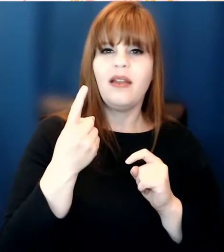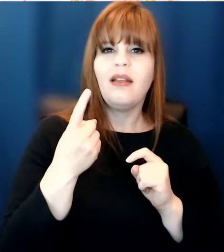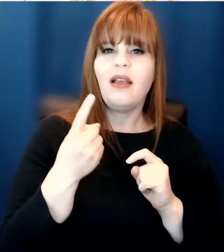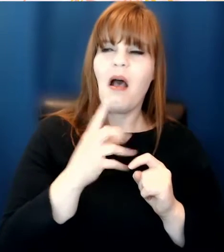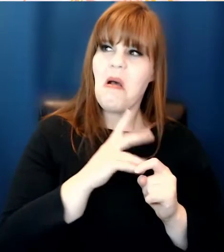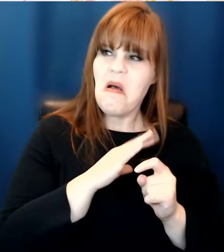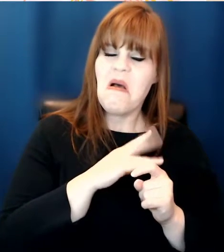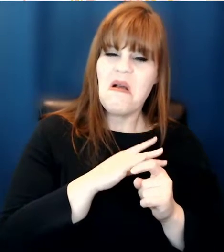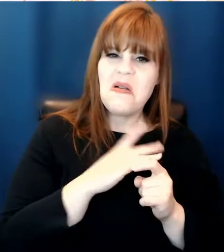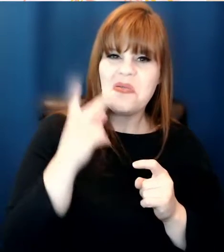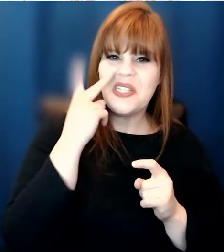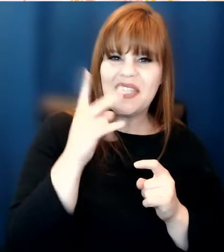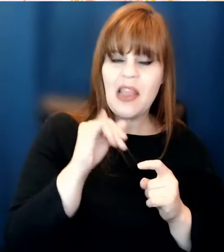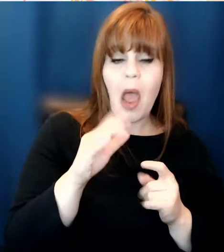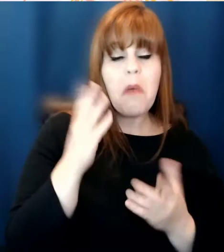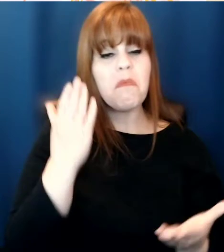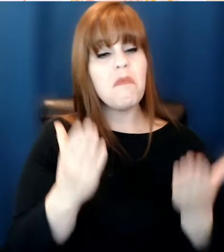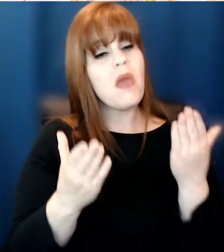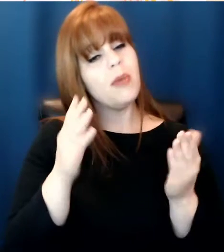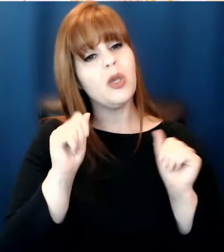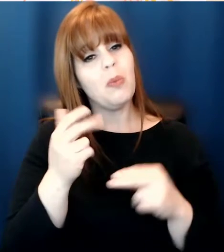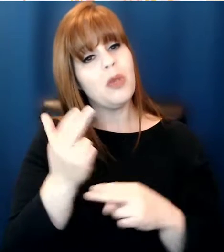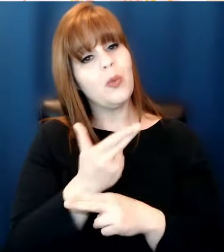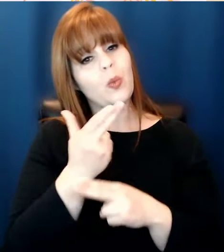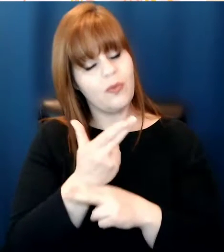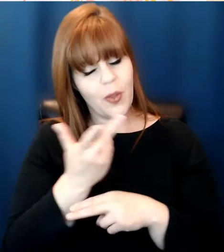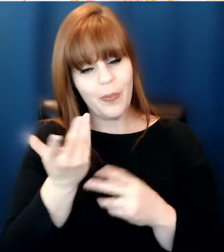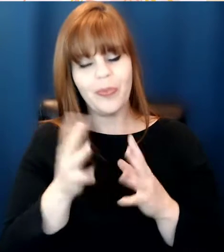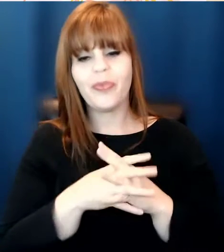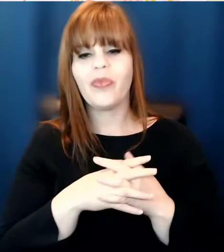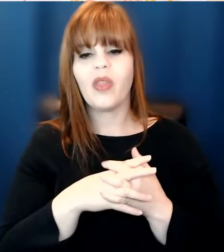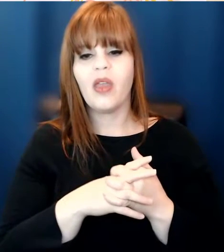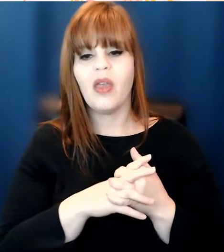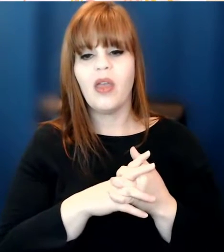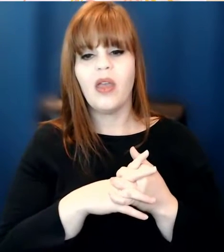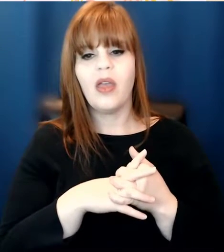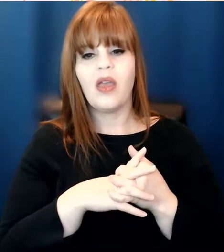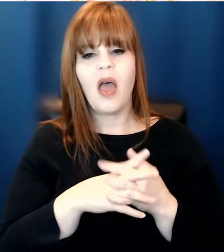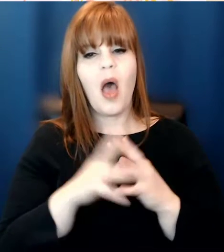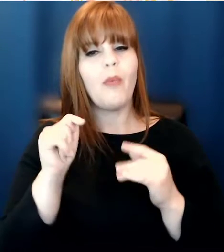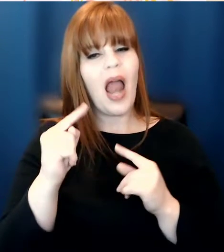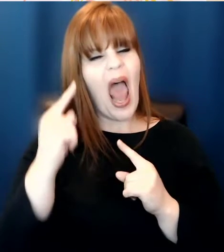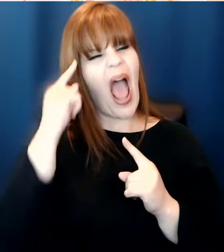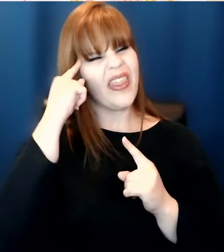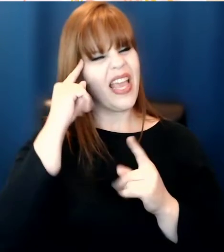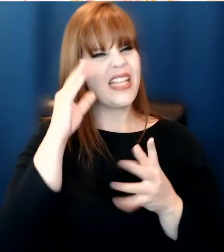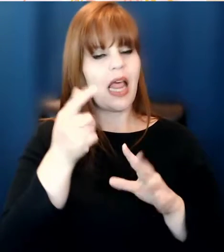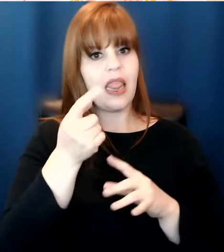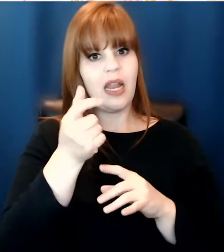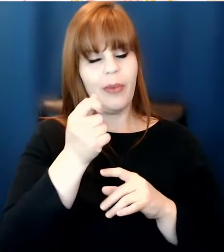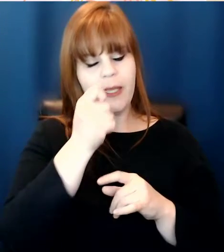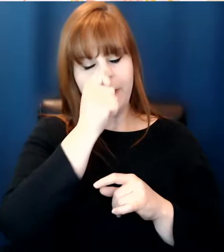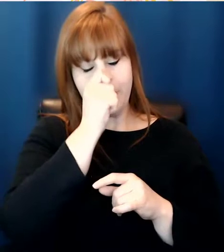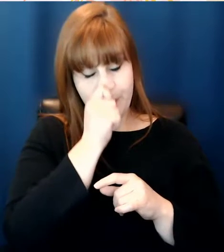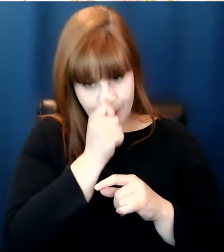it's definitely cool to see that, and it could be useful in some contexts. But I think it's a little bit tedious to raise your eyebrows every time